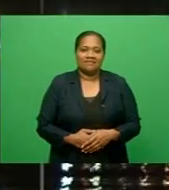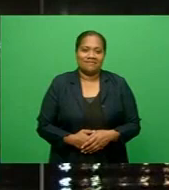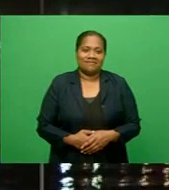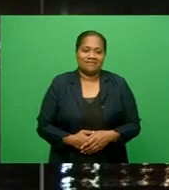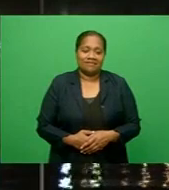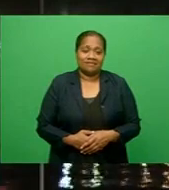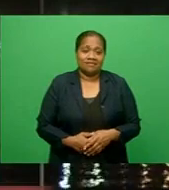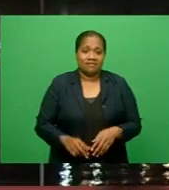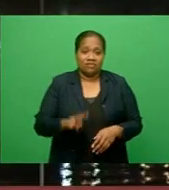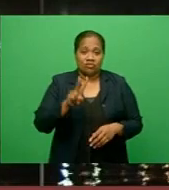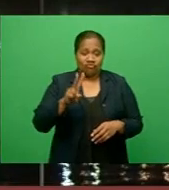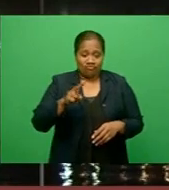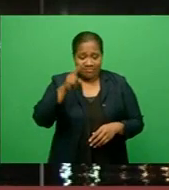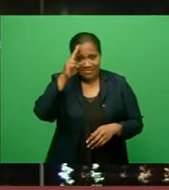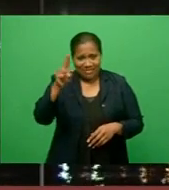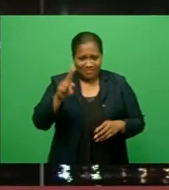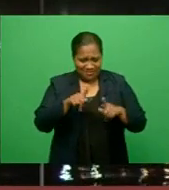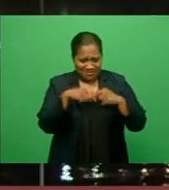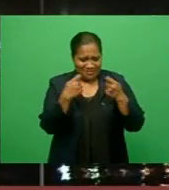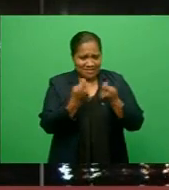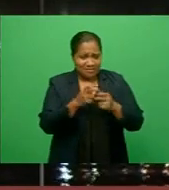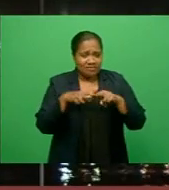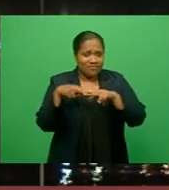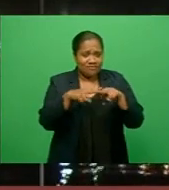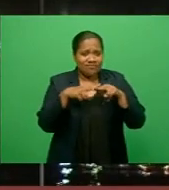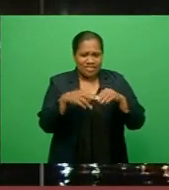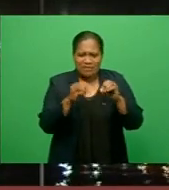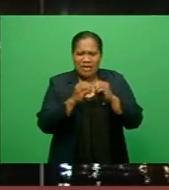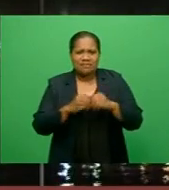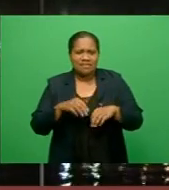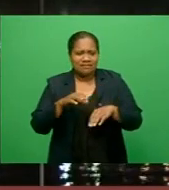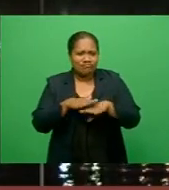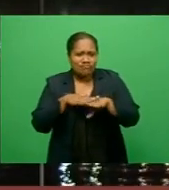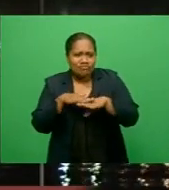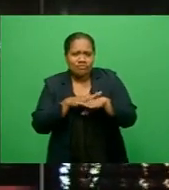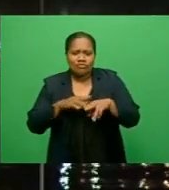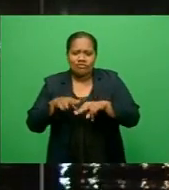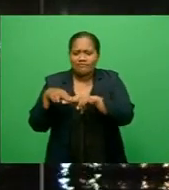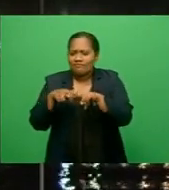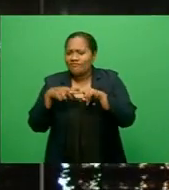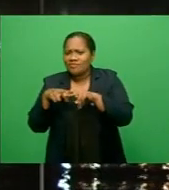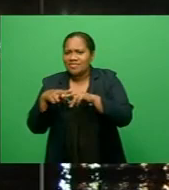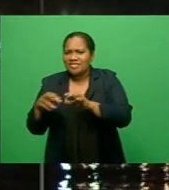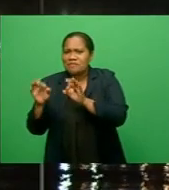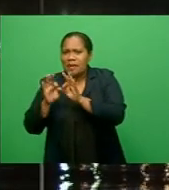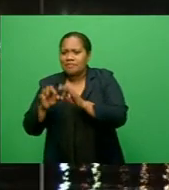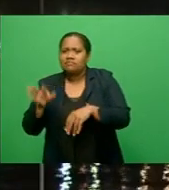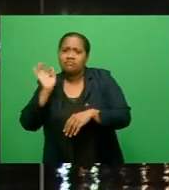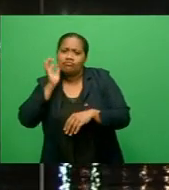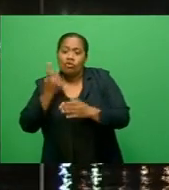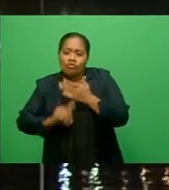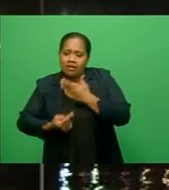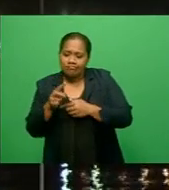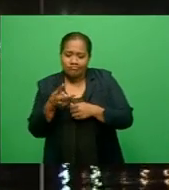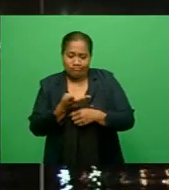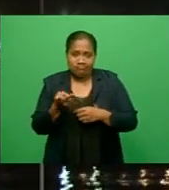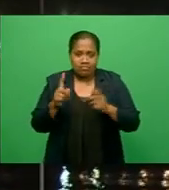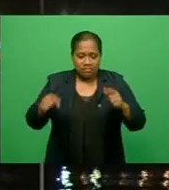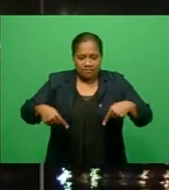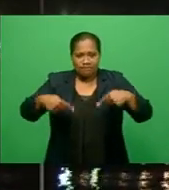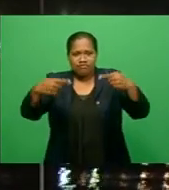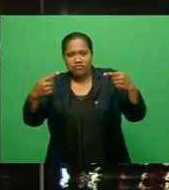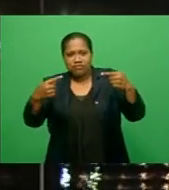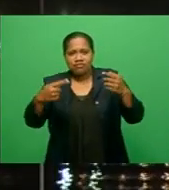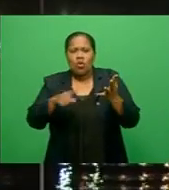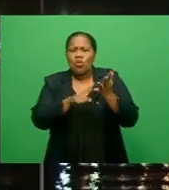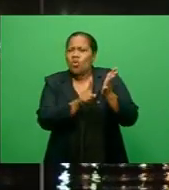The two national shadow teams, Fiji Barbers Blue and Fiji Barbers White, that competed in the 11th Combat Ulunakau Sevens